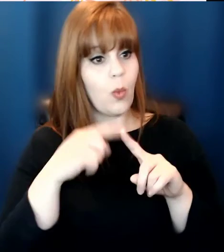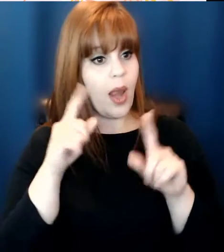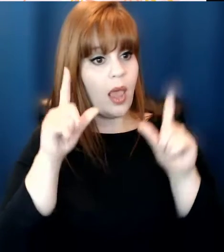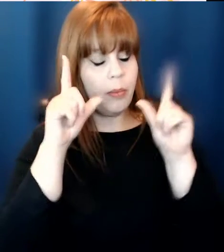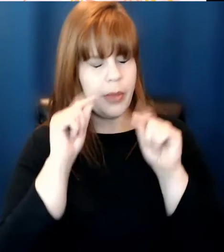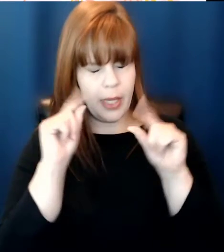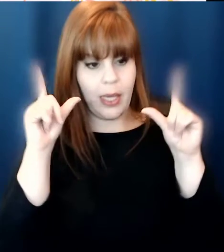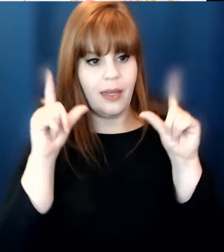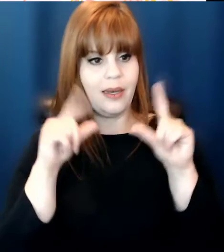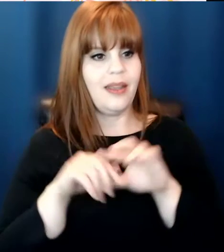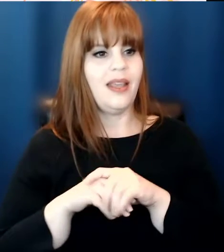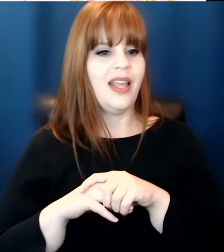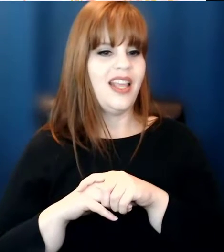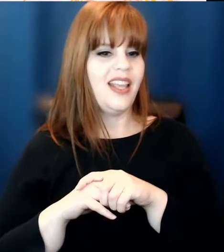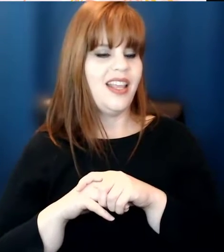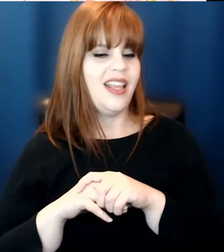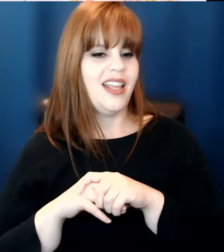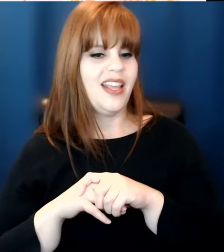blinking.